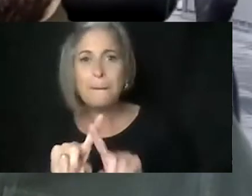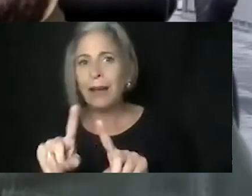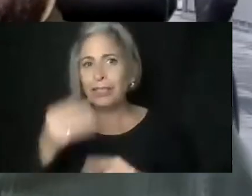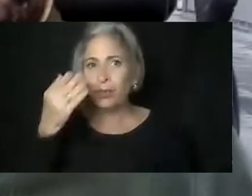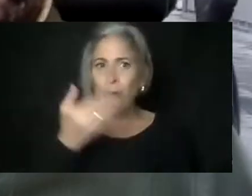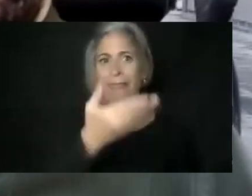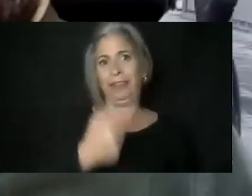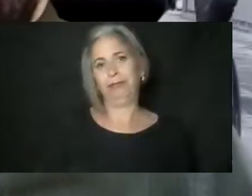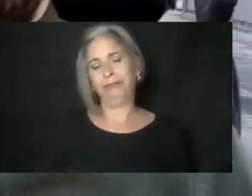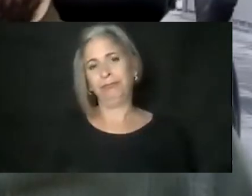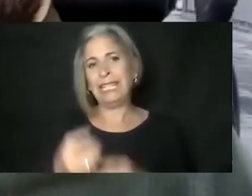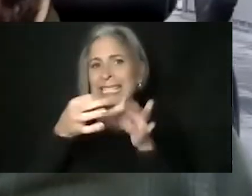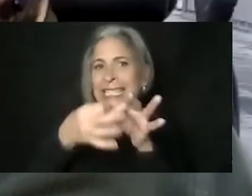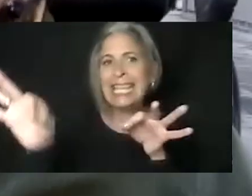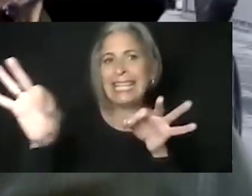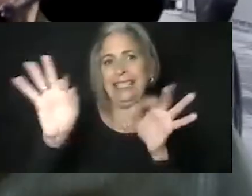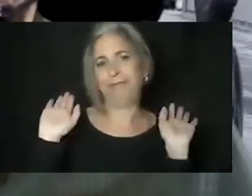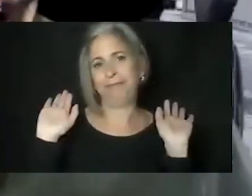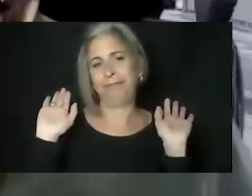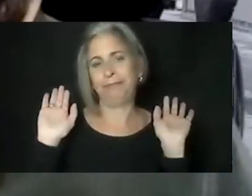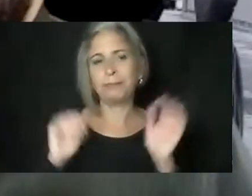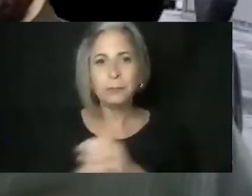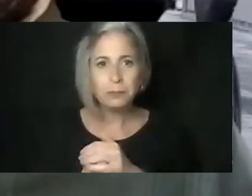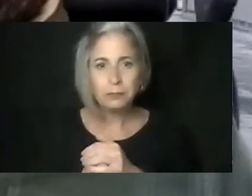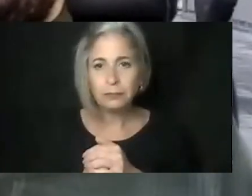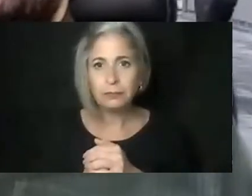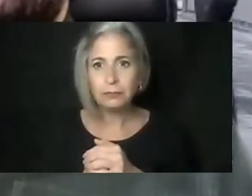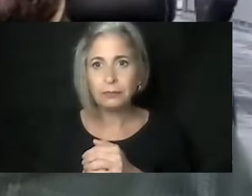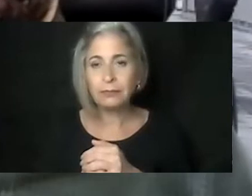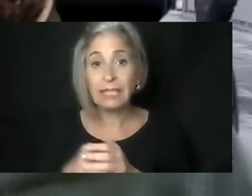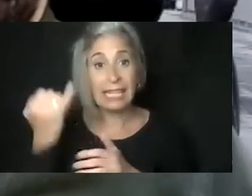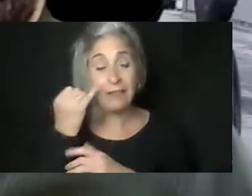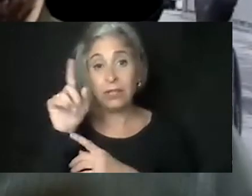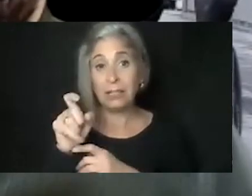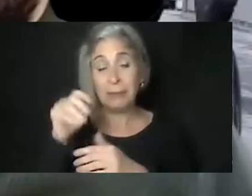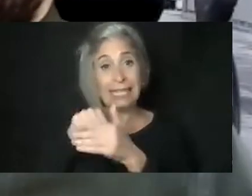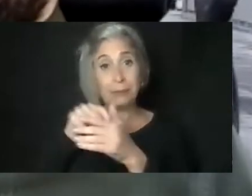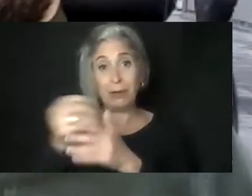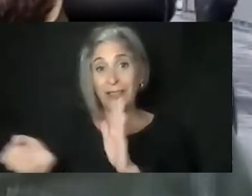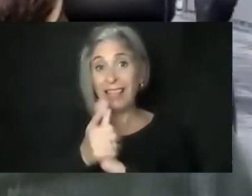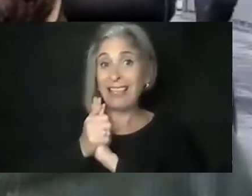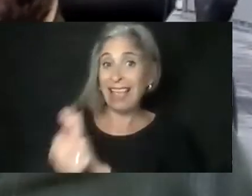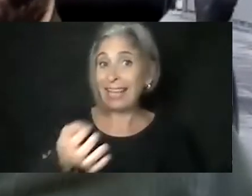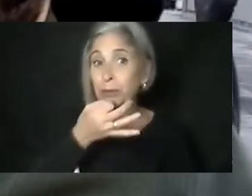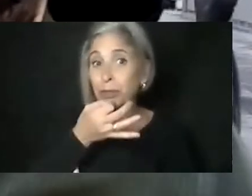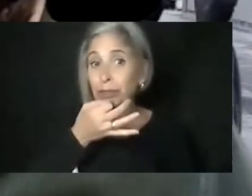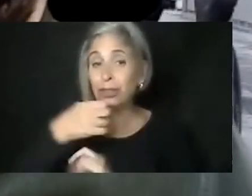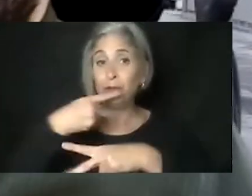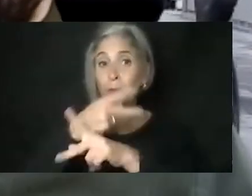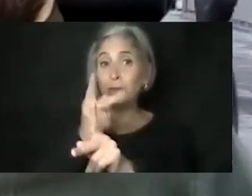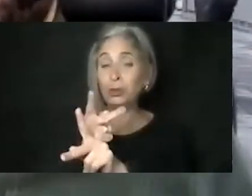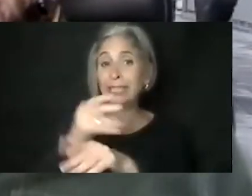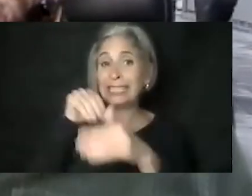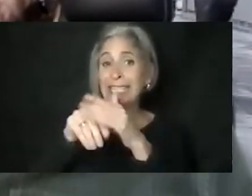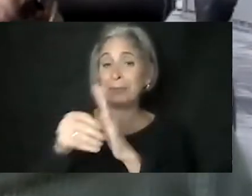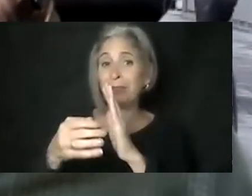there. It's easy. Because if you need to be an accessibility expert in order to produce accessible content with